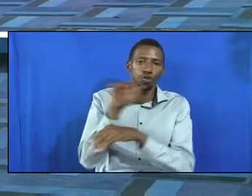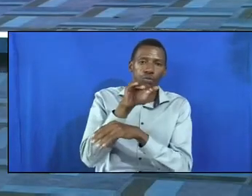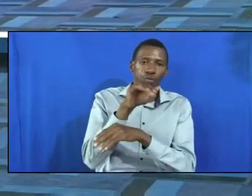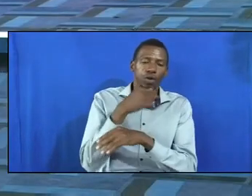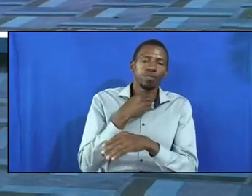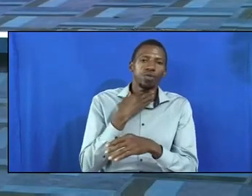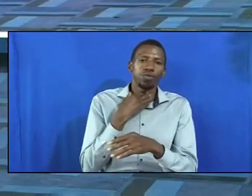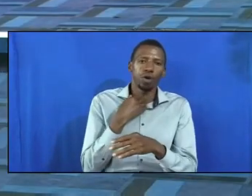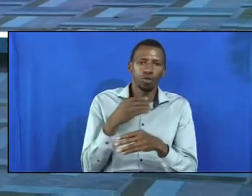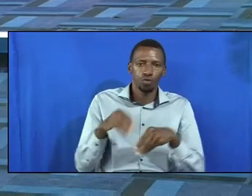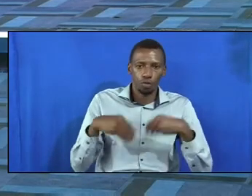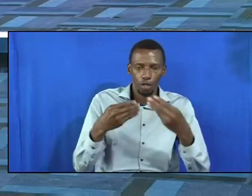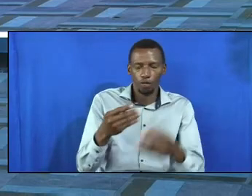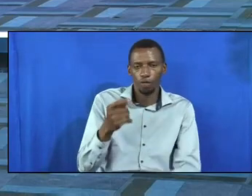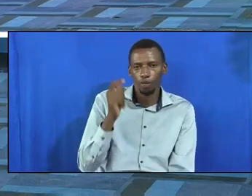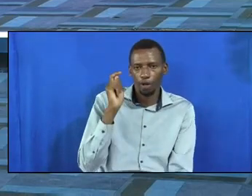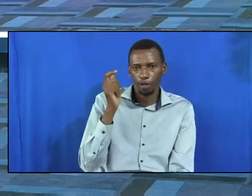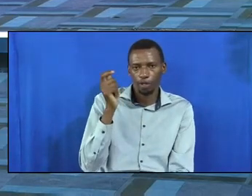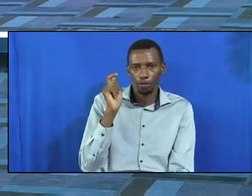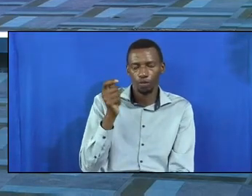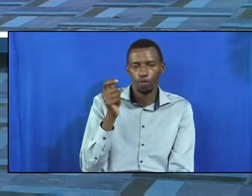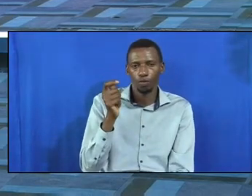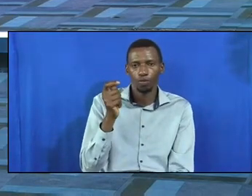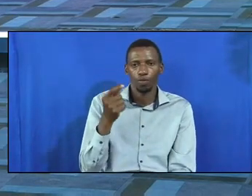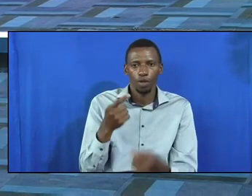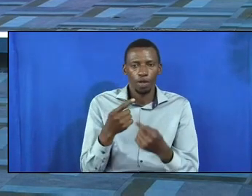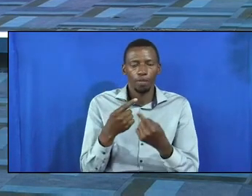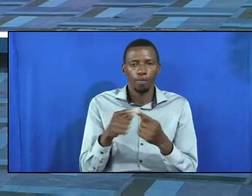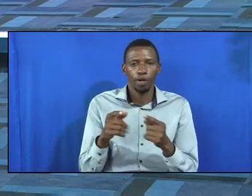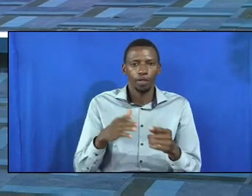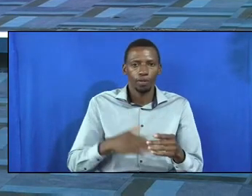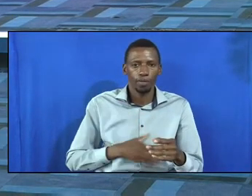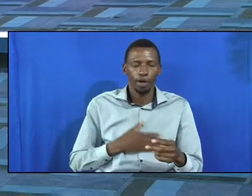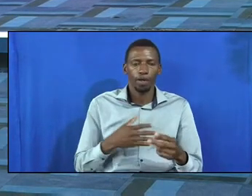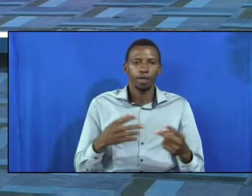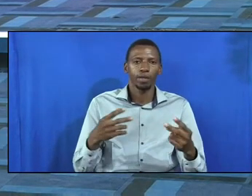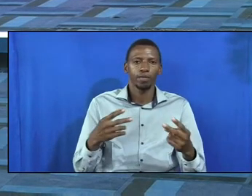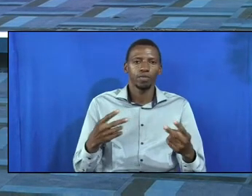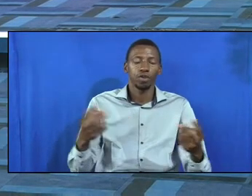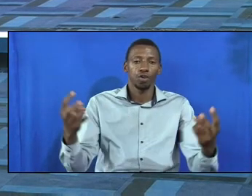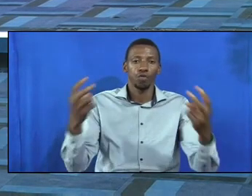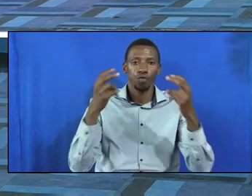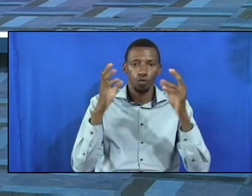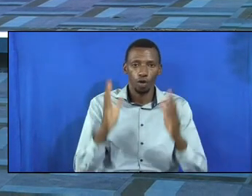about to give a testimony, but my viewers online, we value.